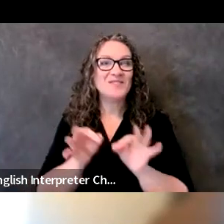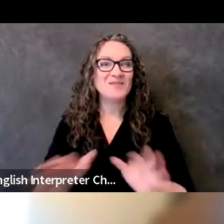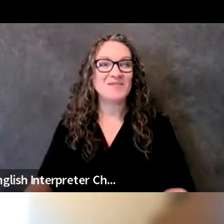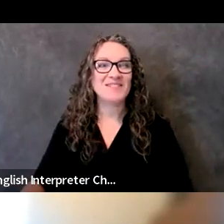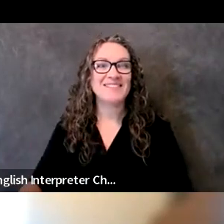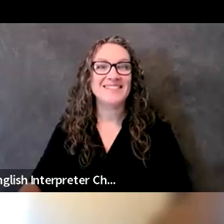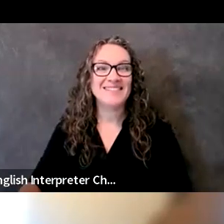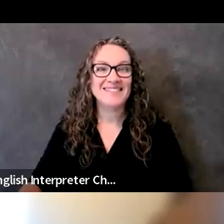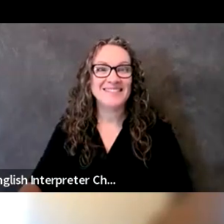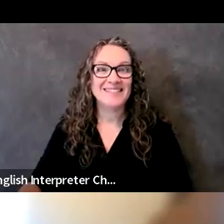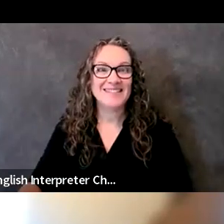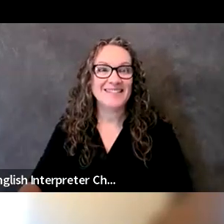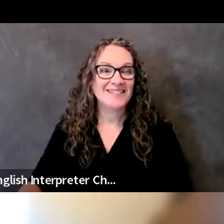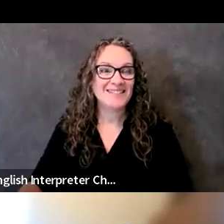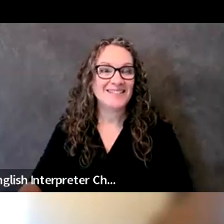Kendall, you are next.